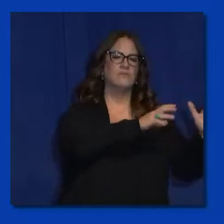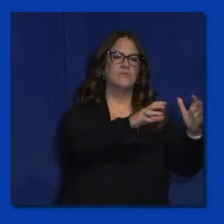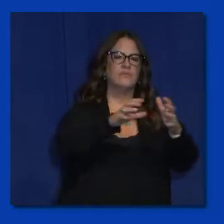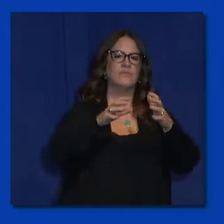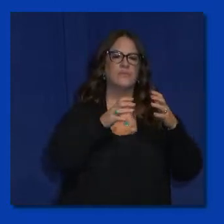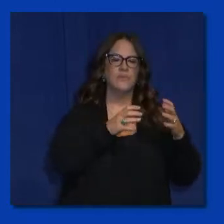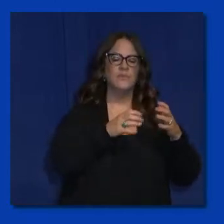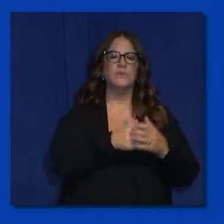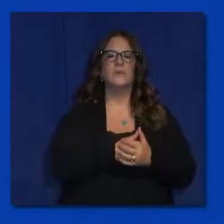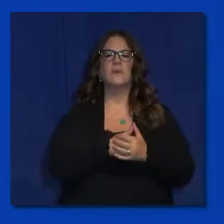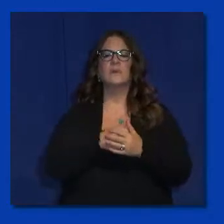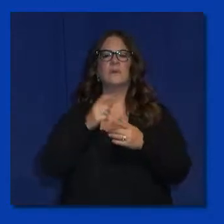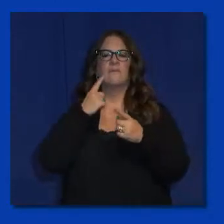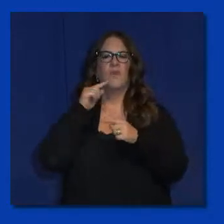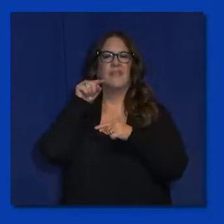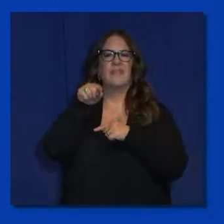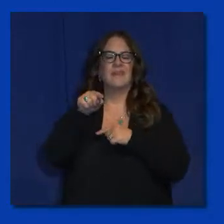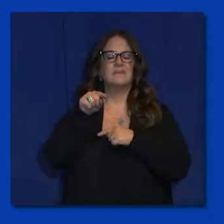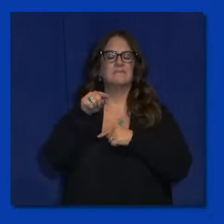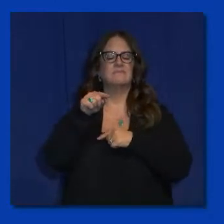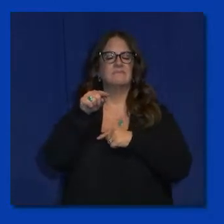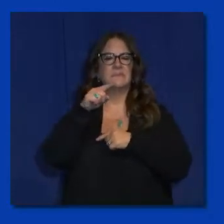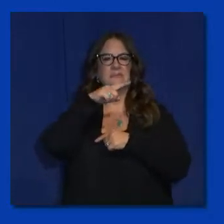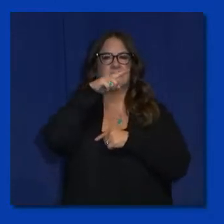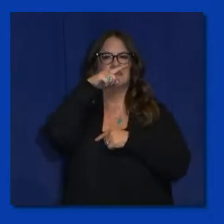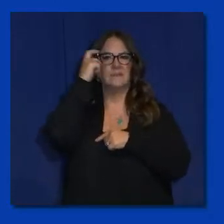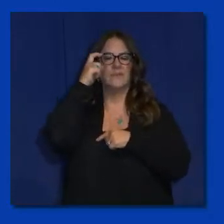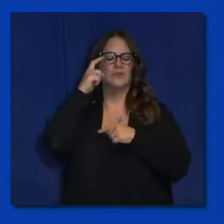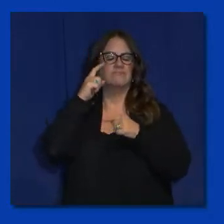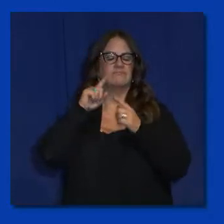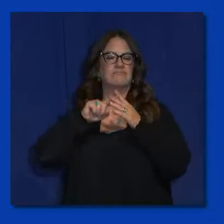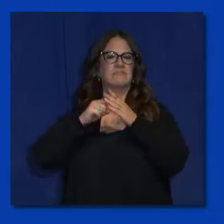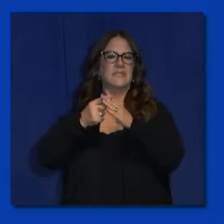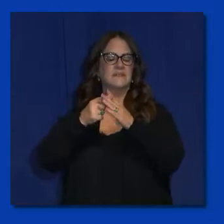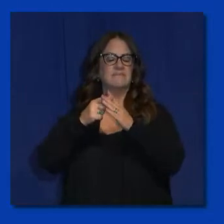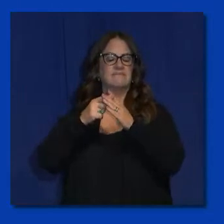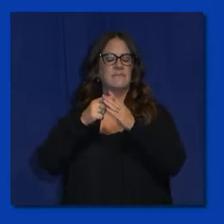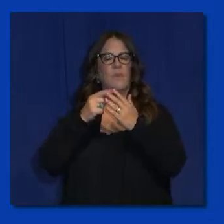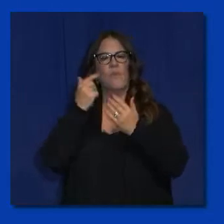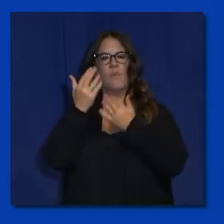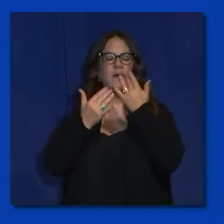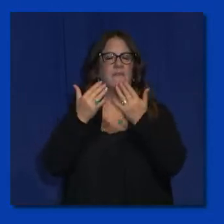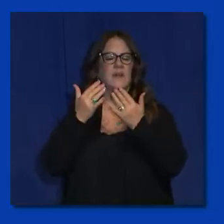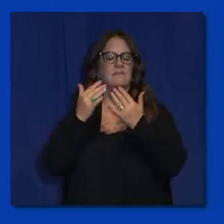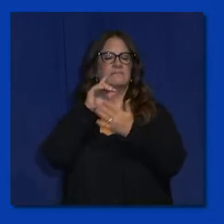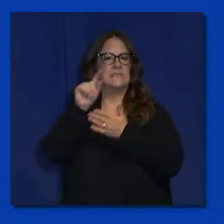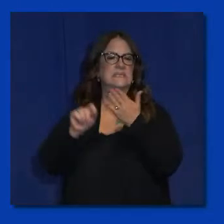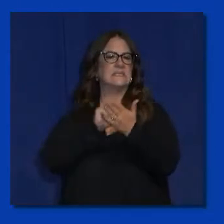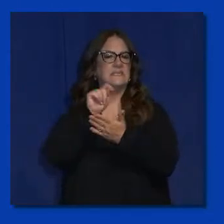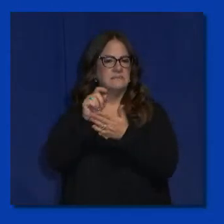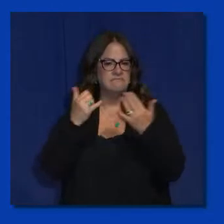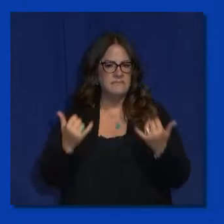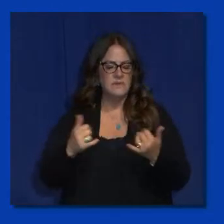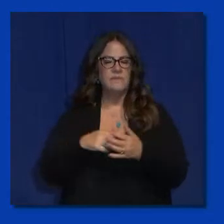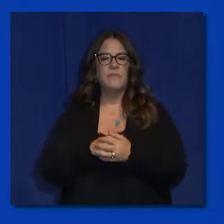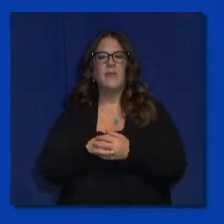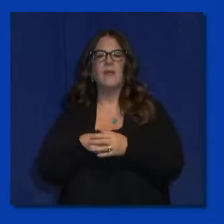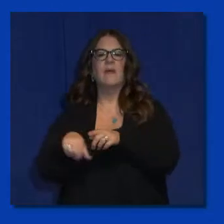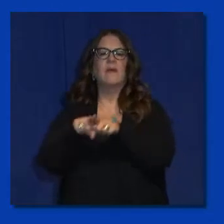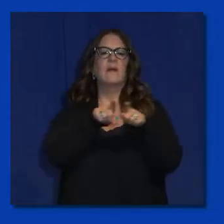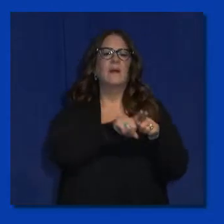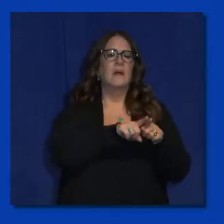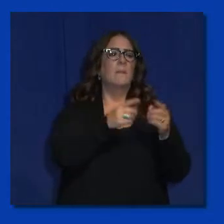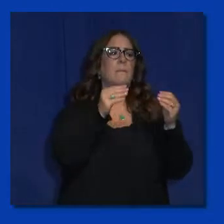fire season to augment. We've got non-firefighter support staff. That's the mission operations support. And then more staffing on